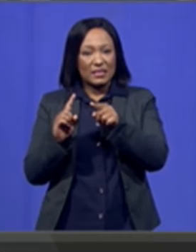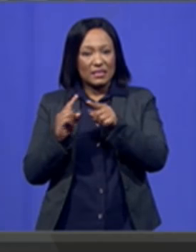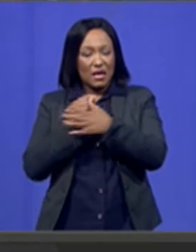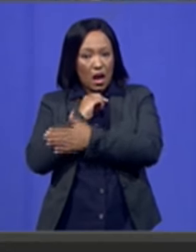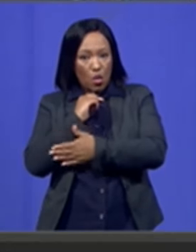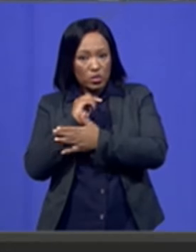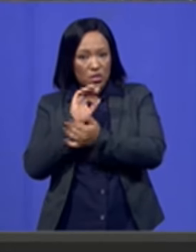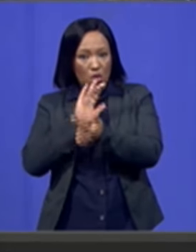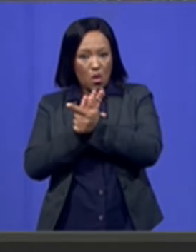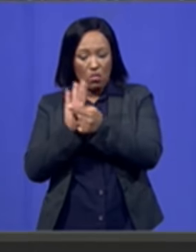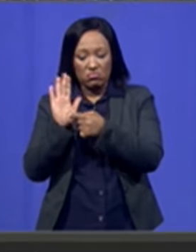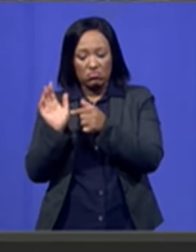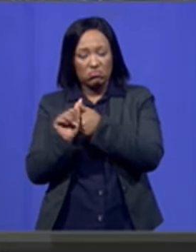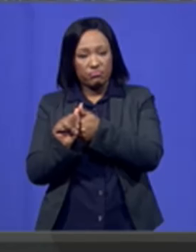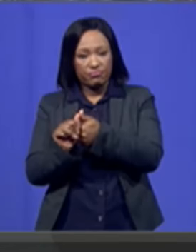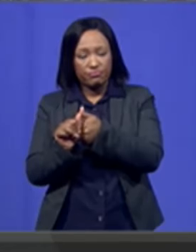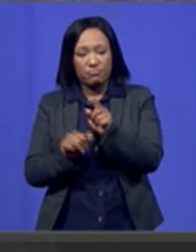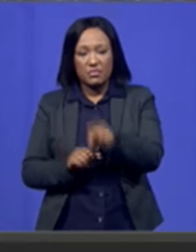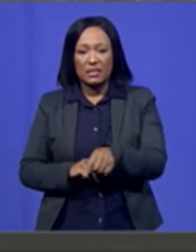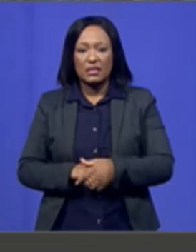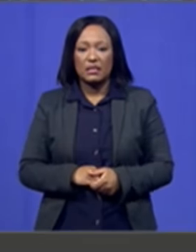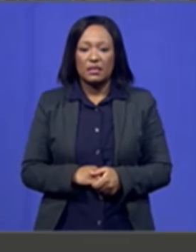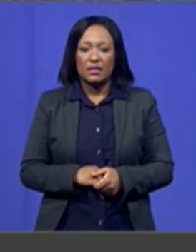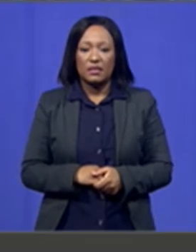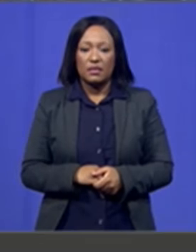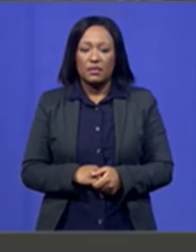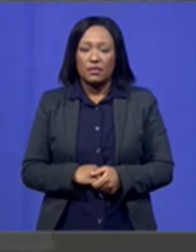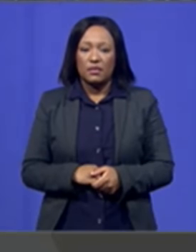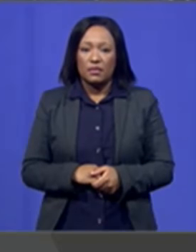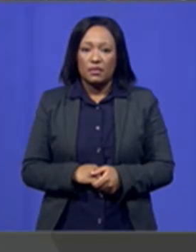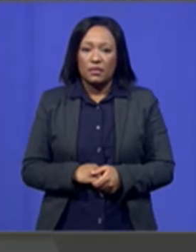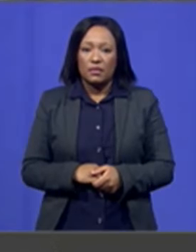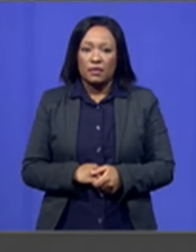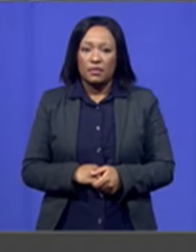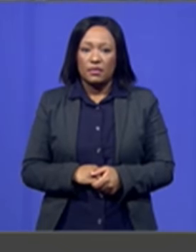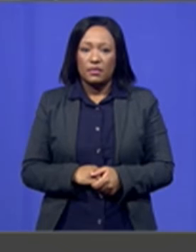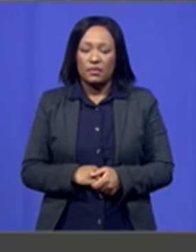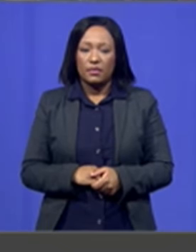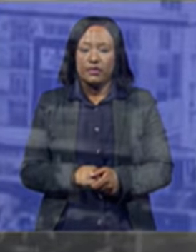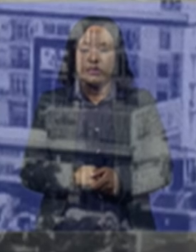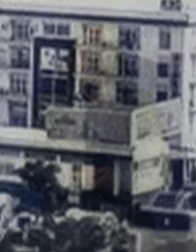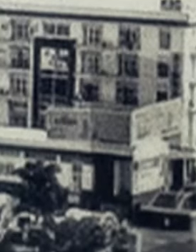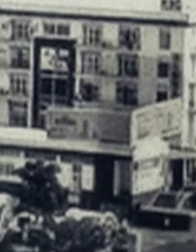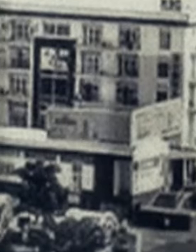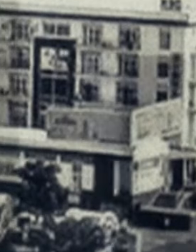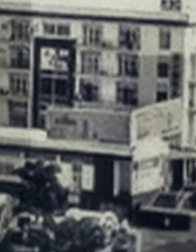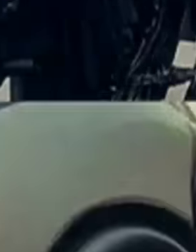naga morago. Zebulon Maine, SABC News, Moruleng.